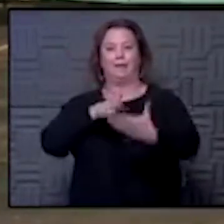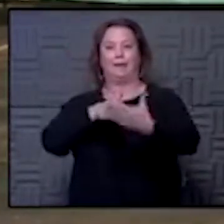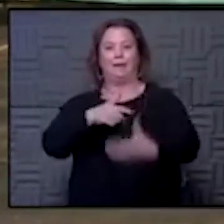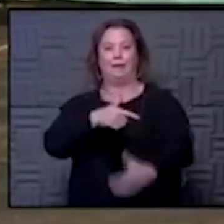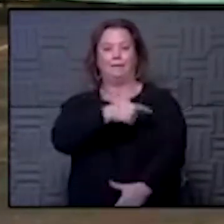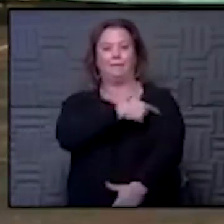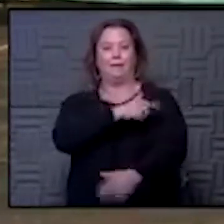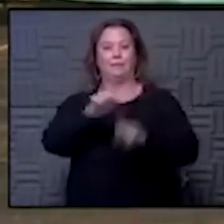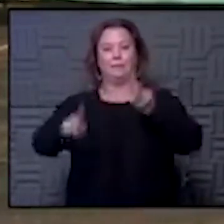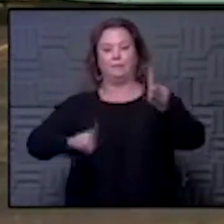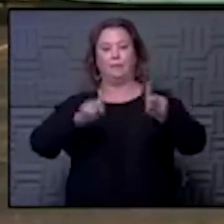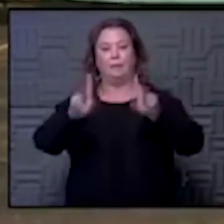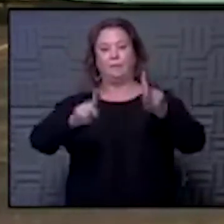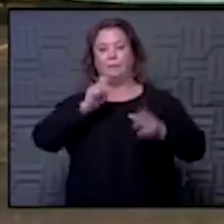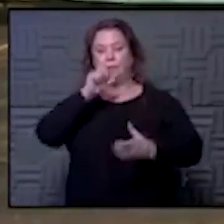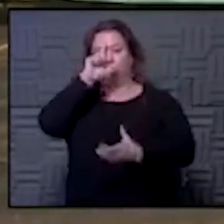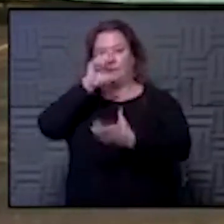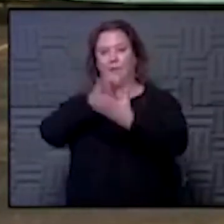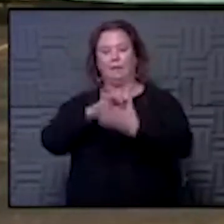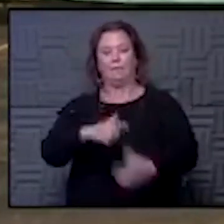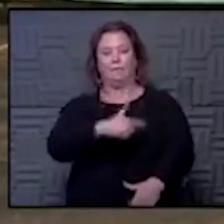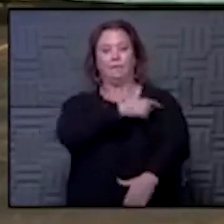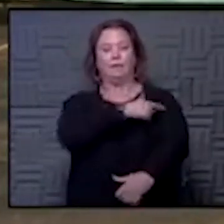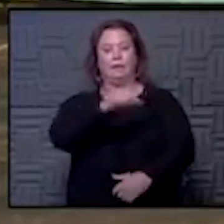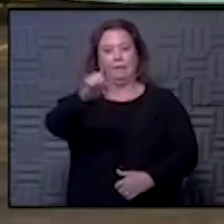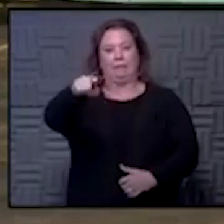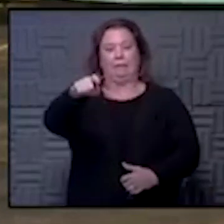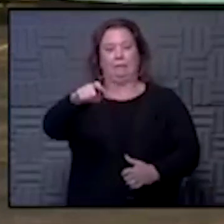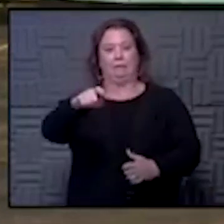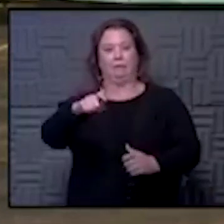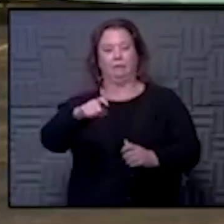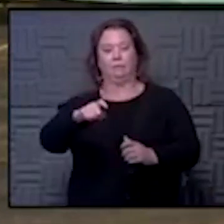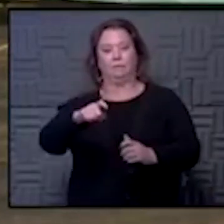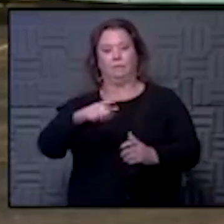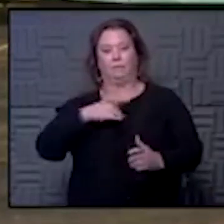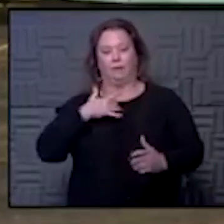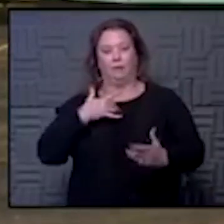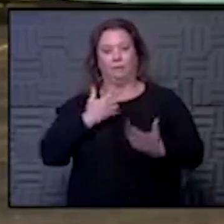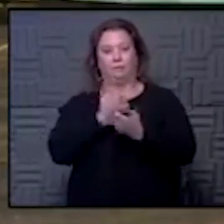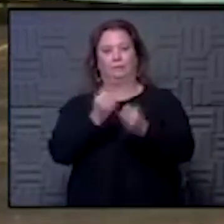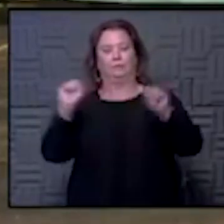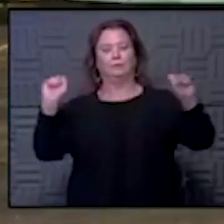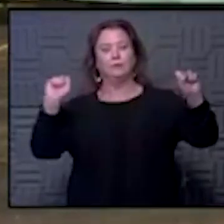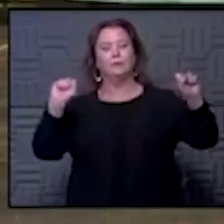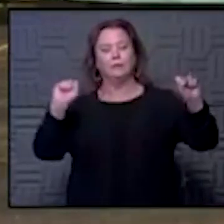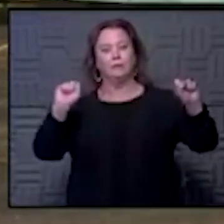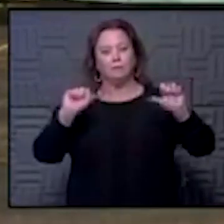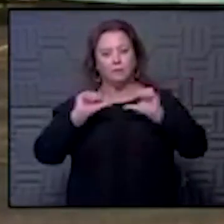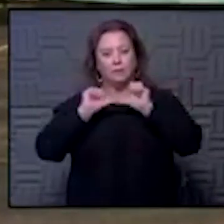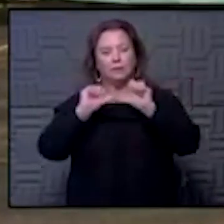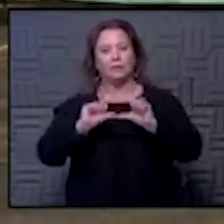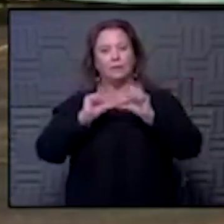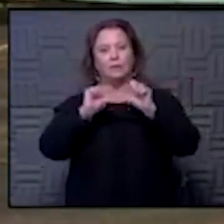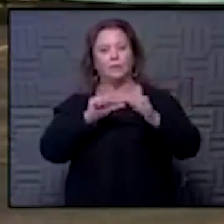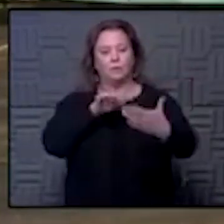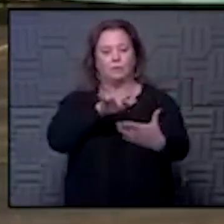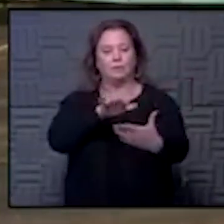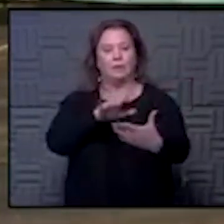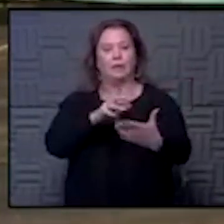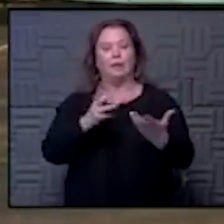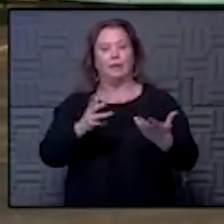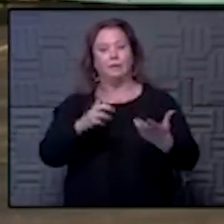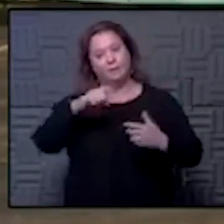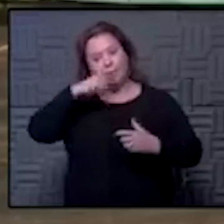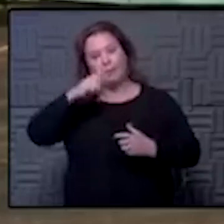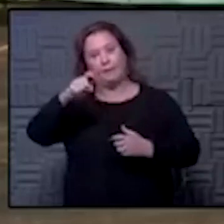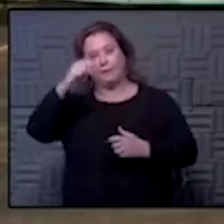people that don't believe in vaccines, need to be reassured that we continue to do these studies as well as the